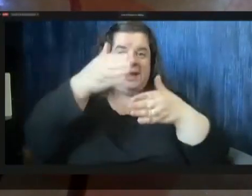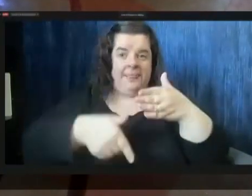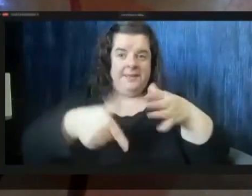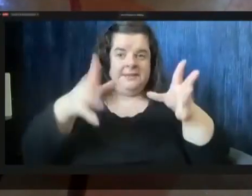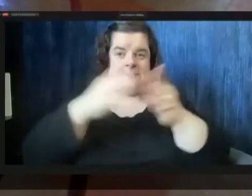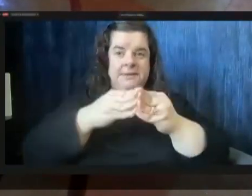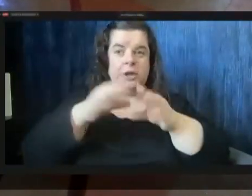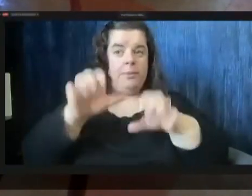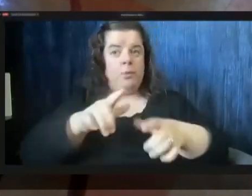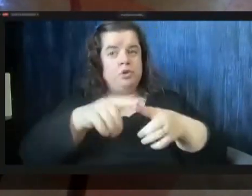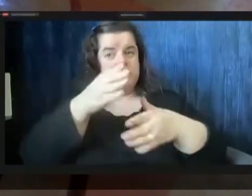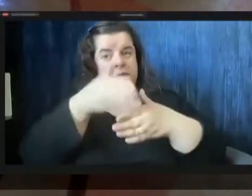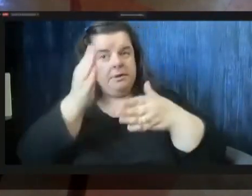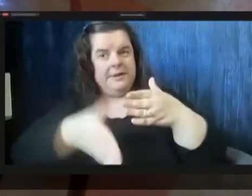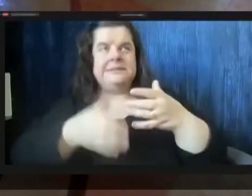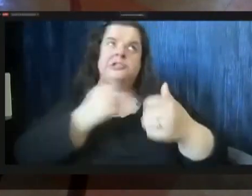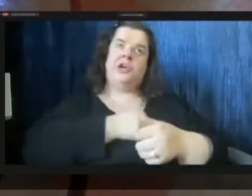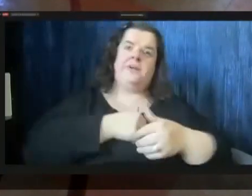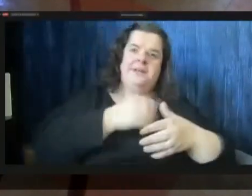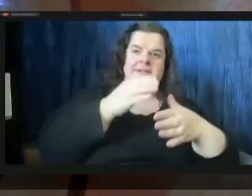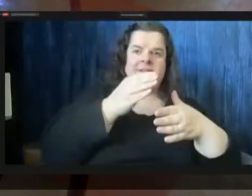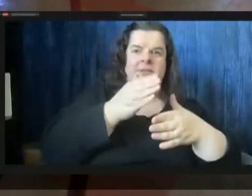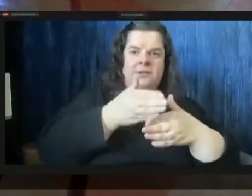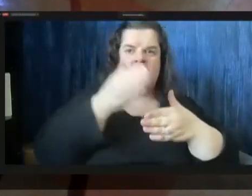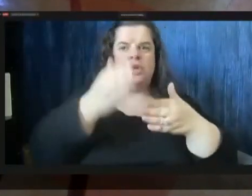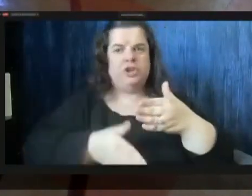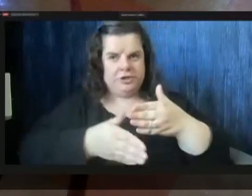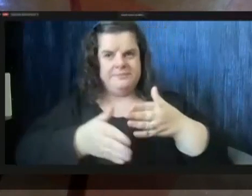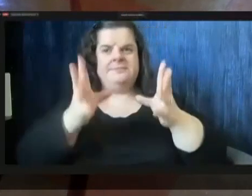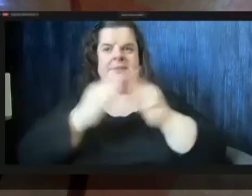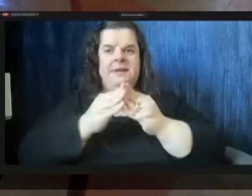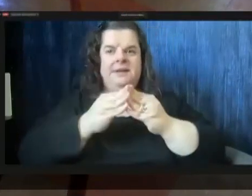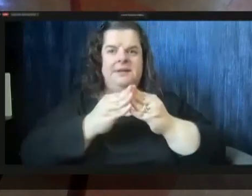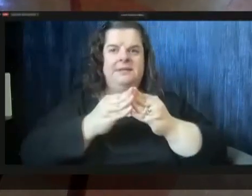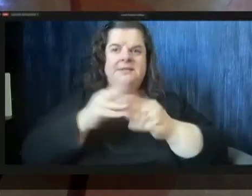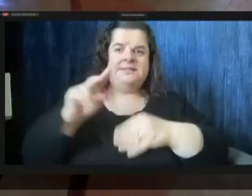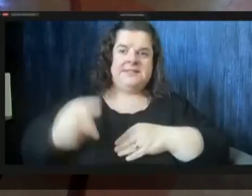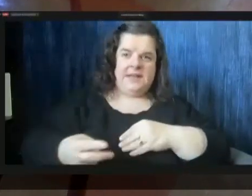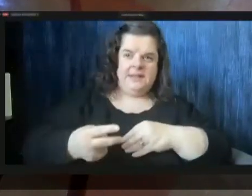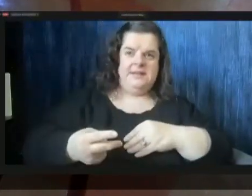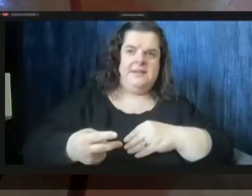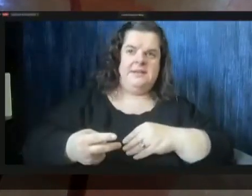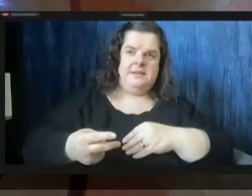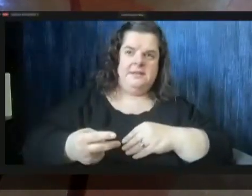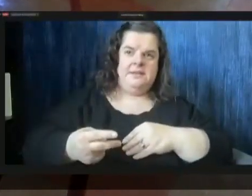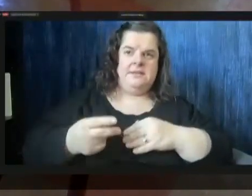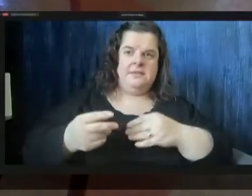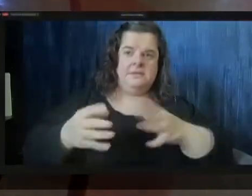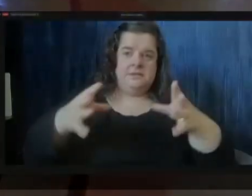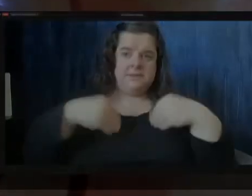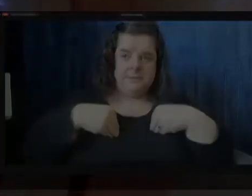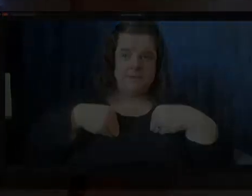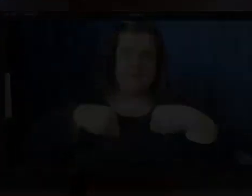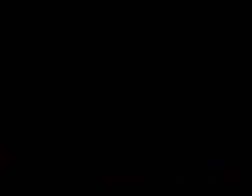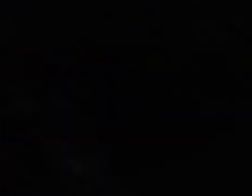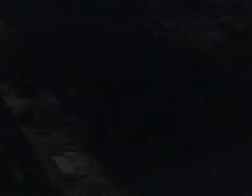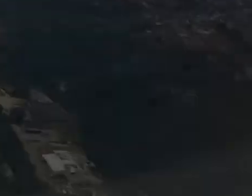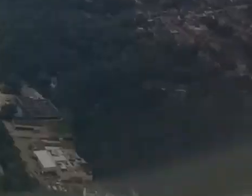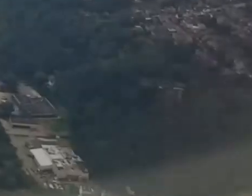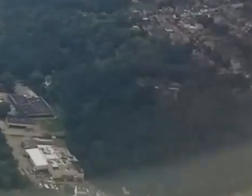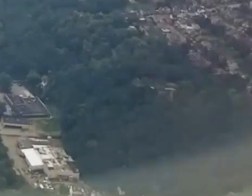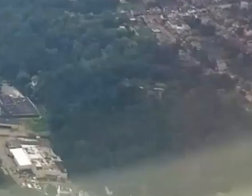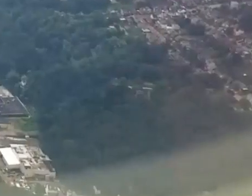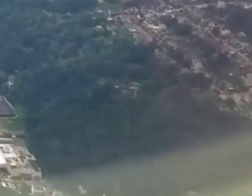Motion to recess. Or adjourn the meeting, I'm sorry. Motion to adjourn. In a second? Second. All in favor? Aye. Aye. Meeting's adjourned. Thank you, everyone.